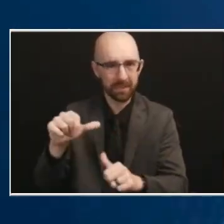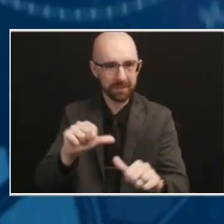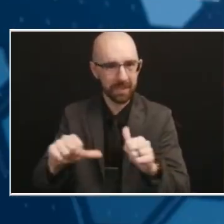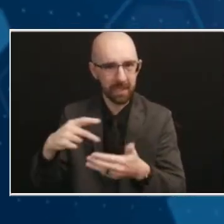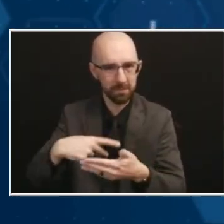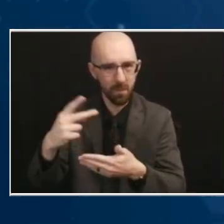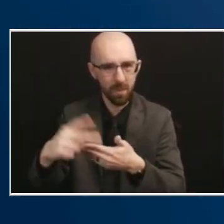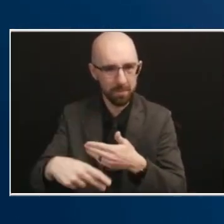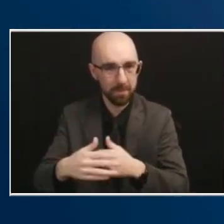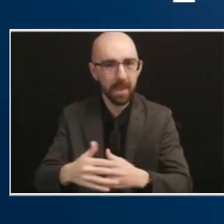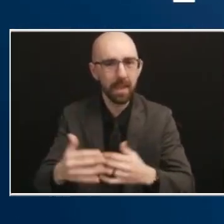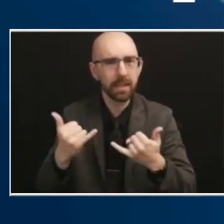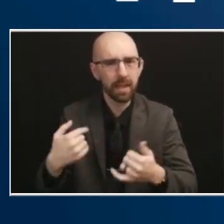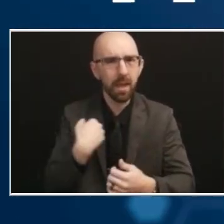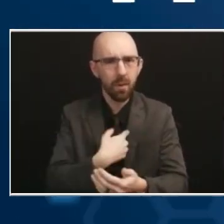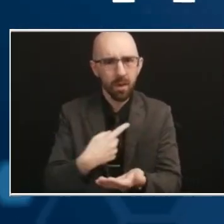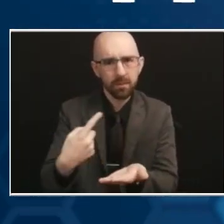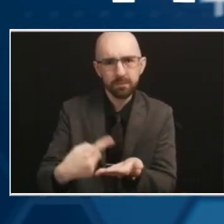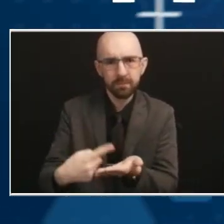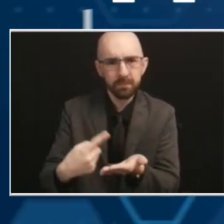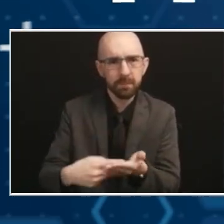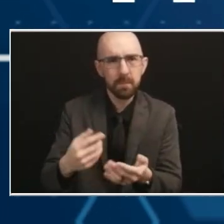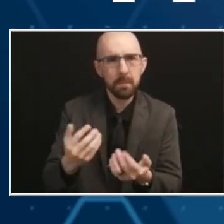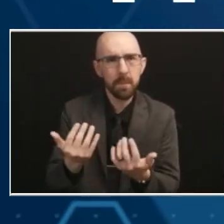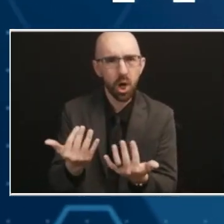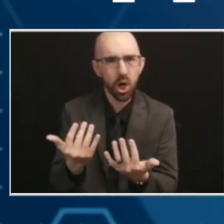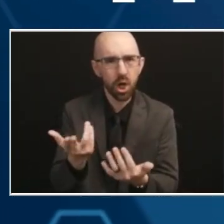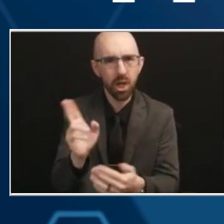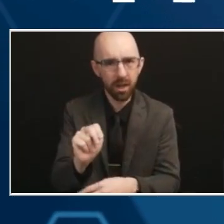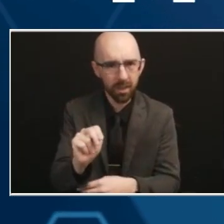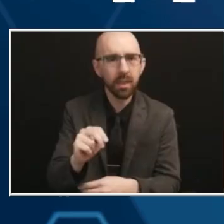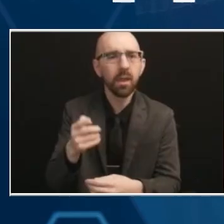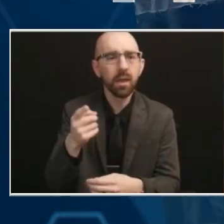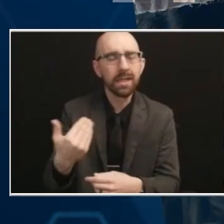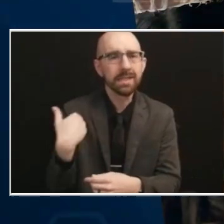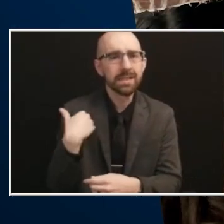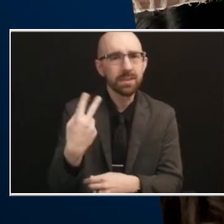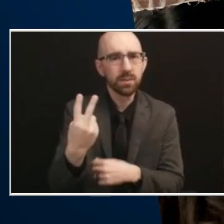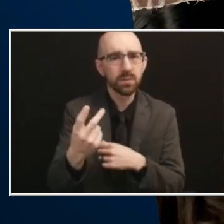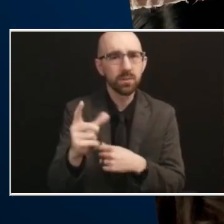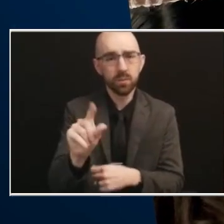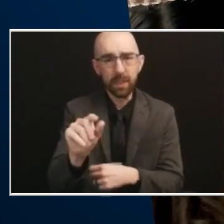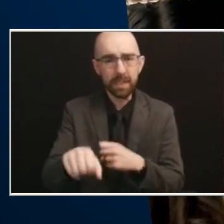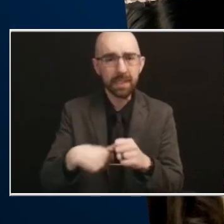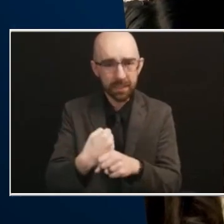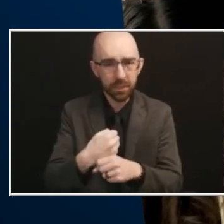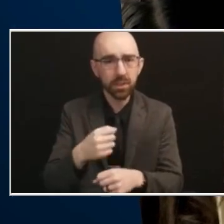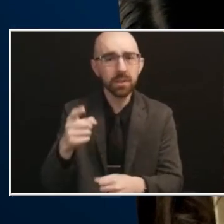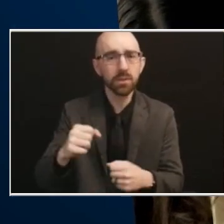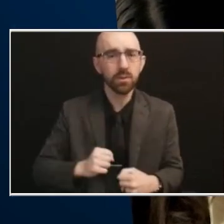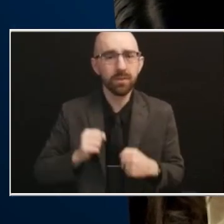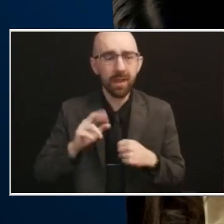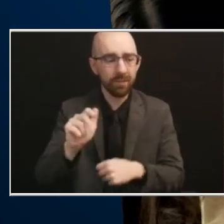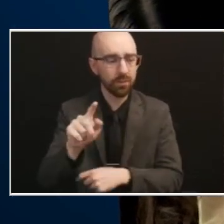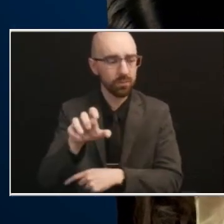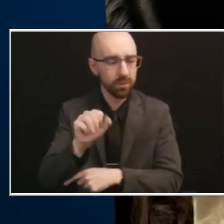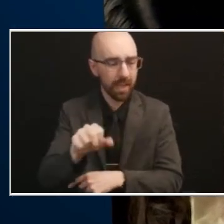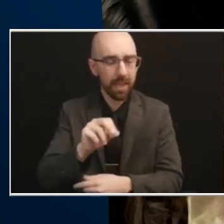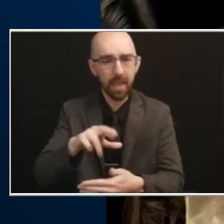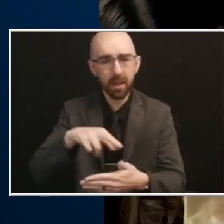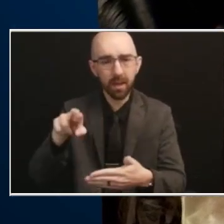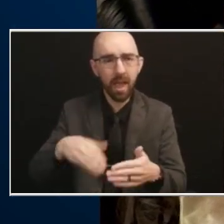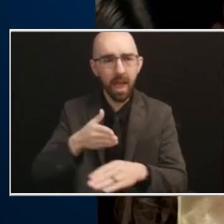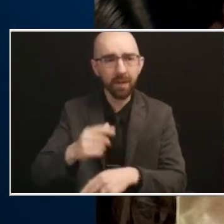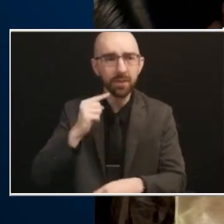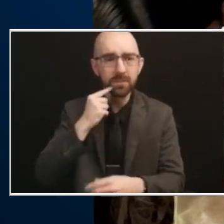Today, we're talking about burns. Over the last 2 decades, survival rates and functional outcomes after severe burns